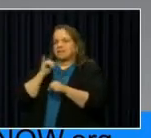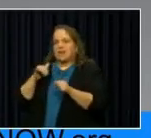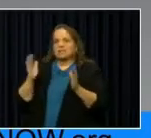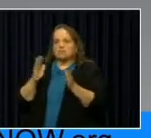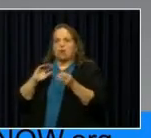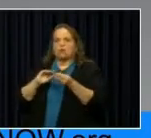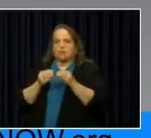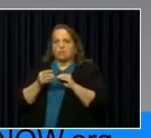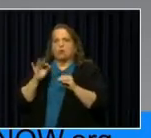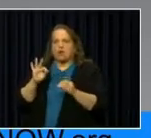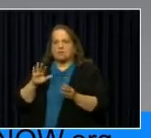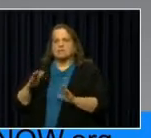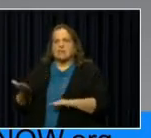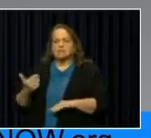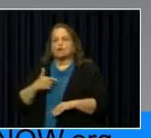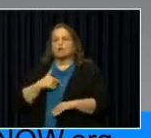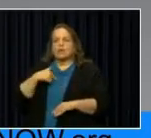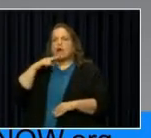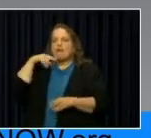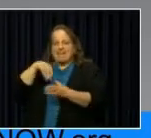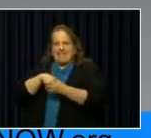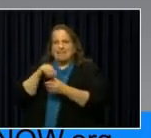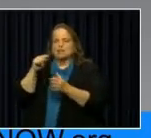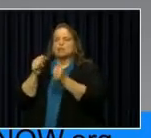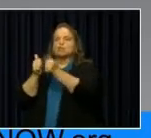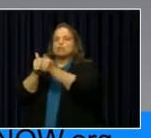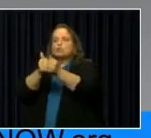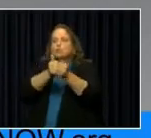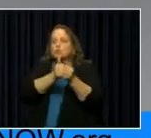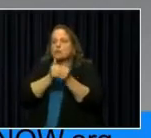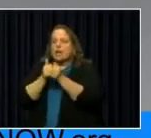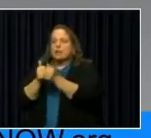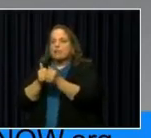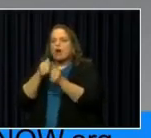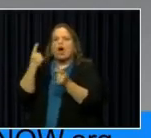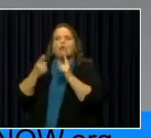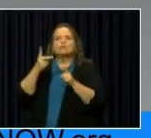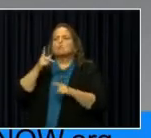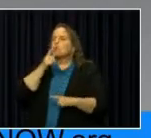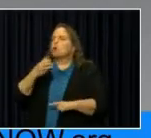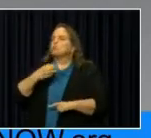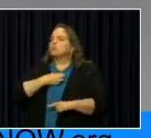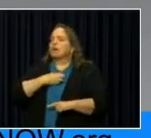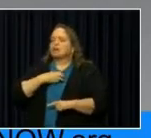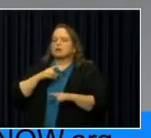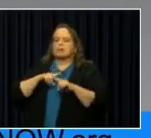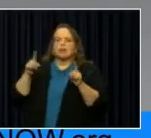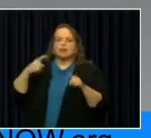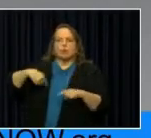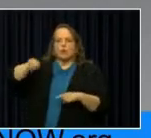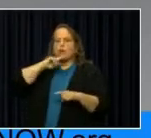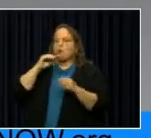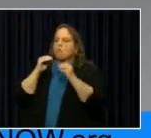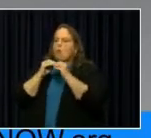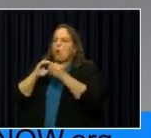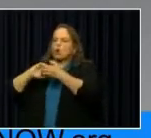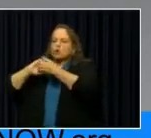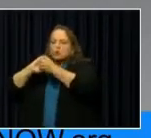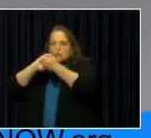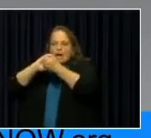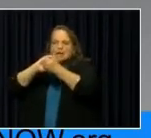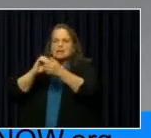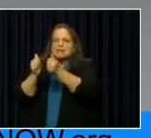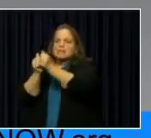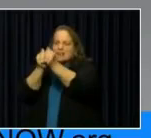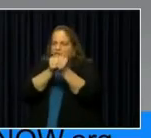small number. We are in it together. There will always be people who object, but we are more united than ever